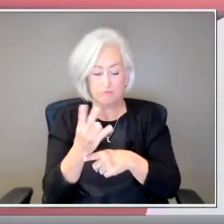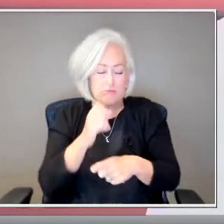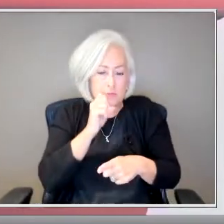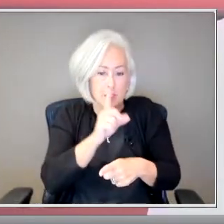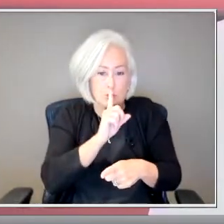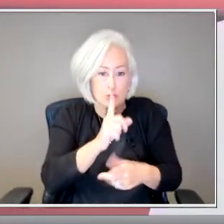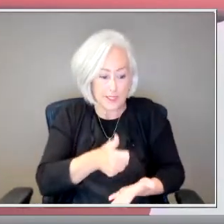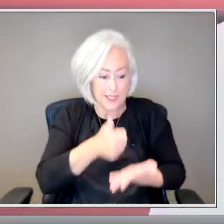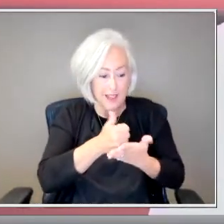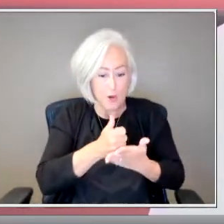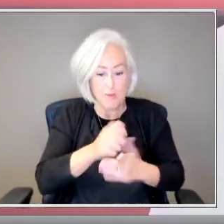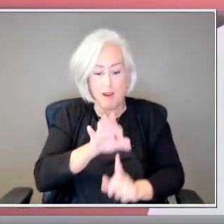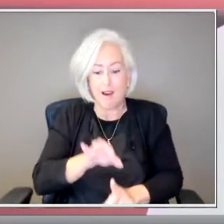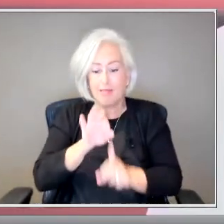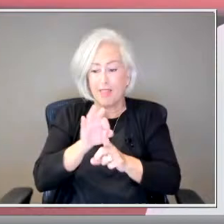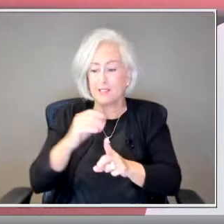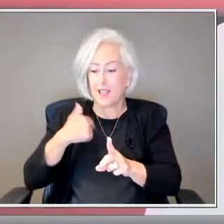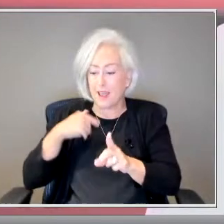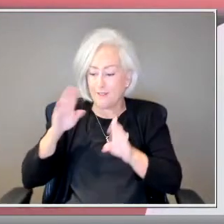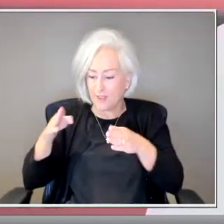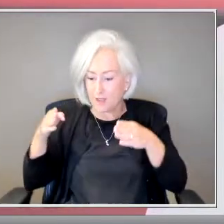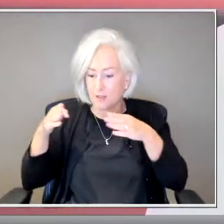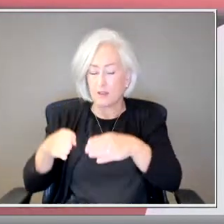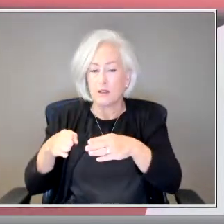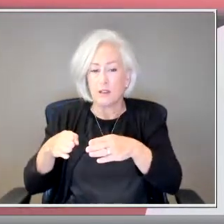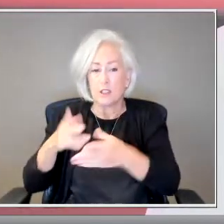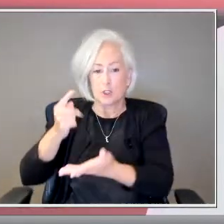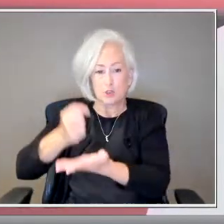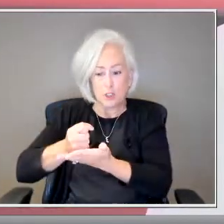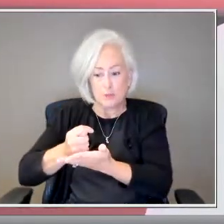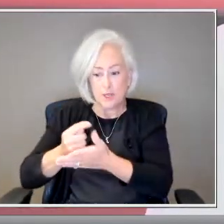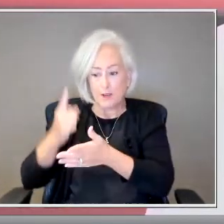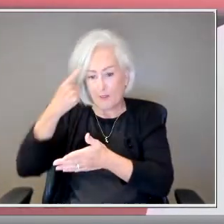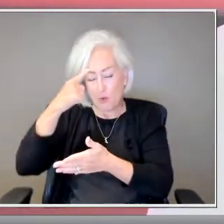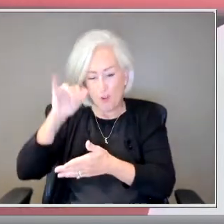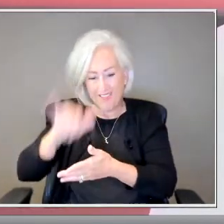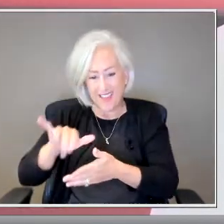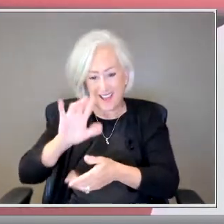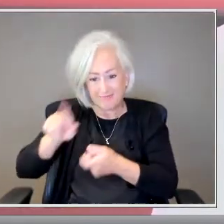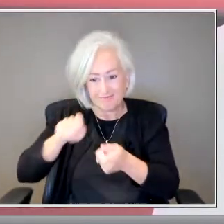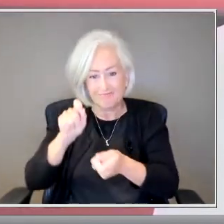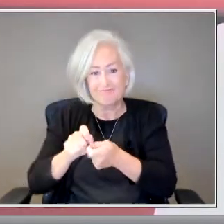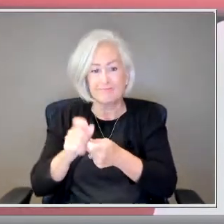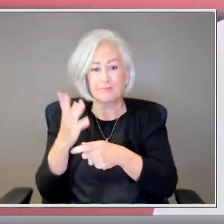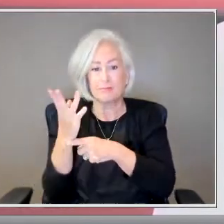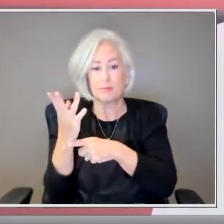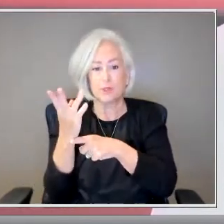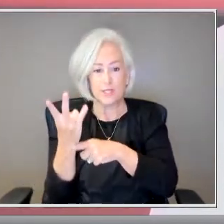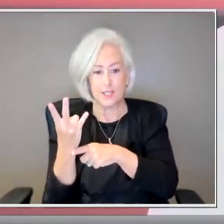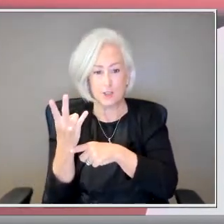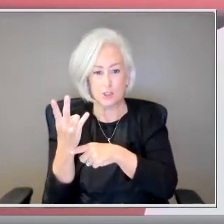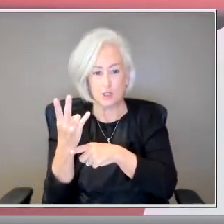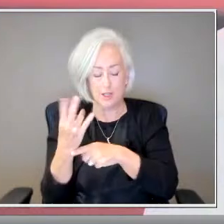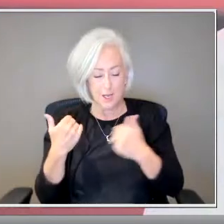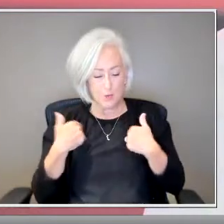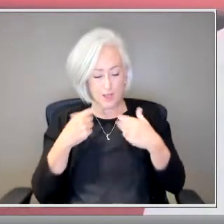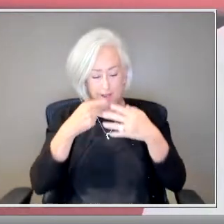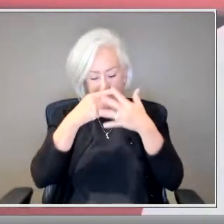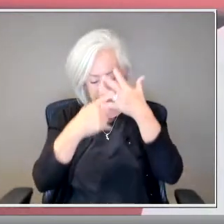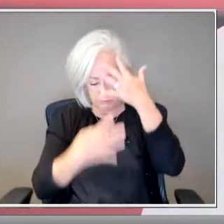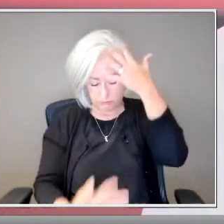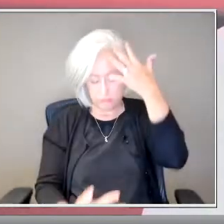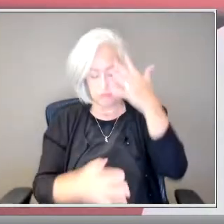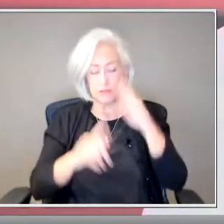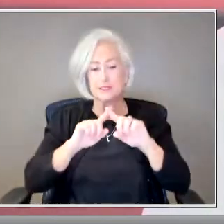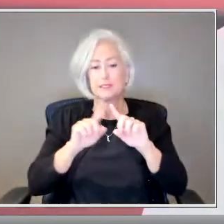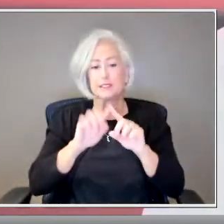there are hundreds of new drugs out there that are targeted to all sorts of different cancers or targeted to mutations,